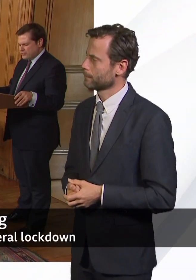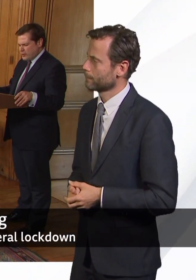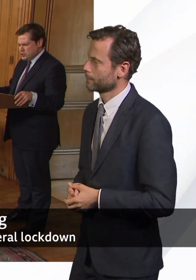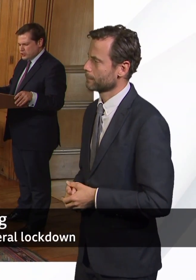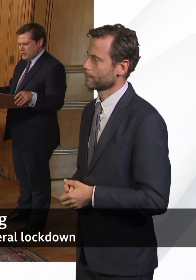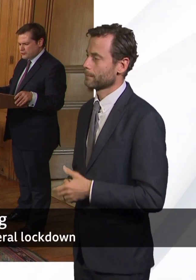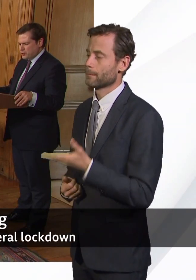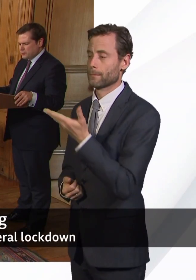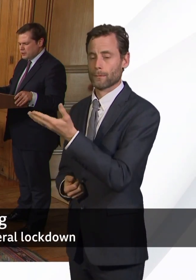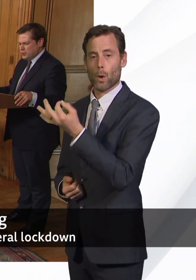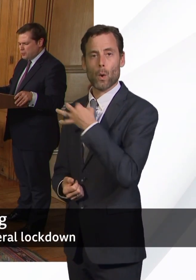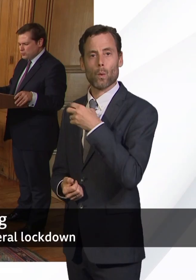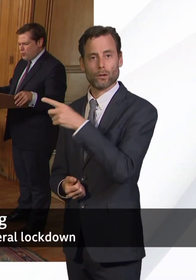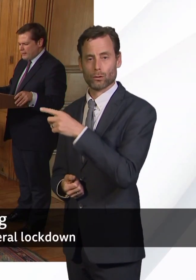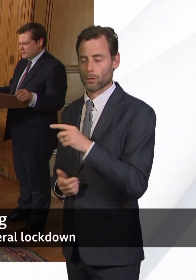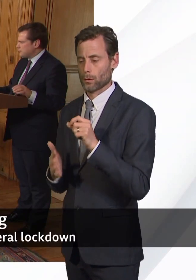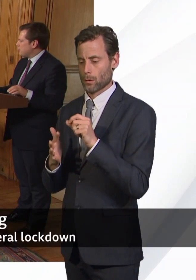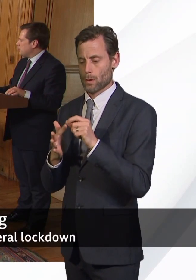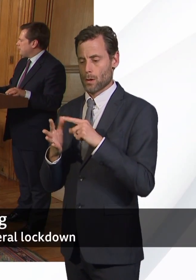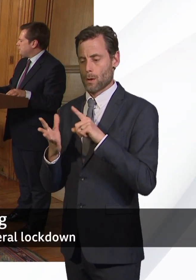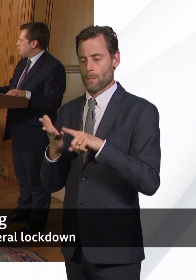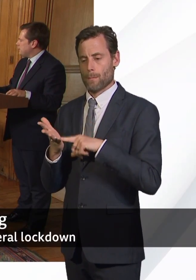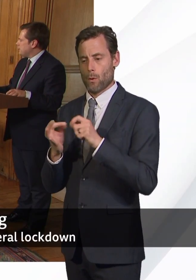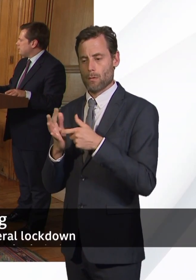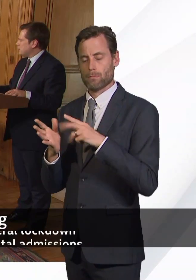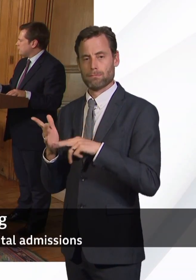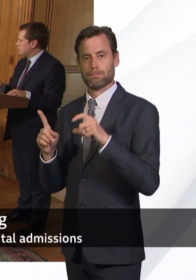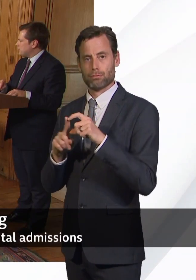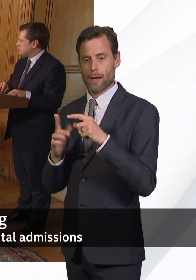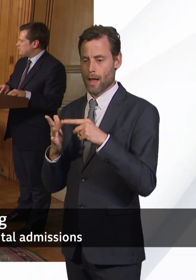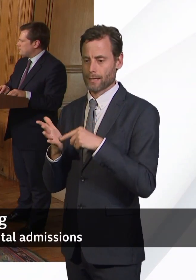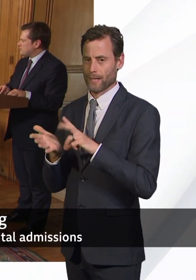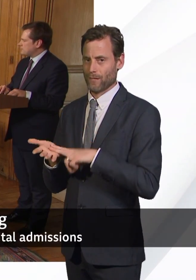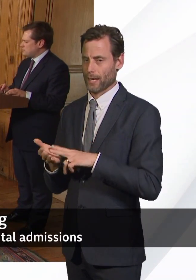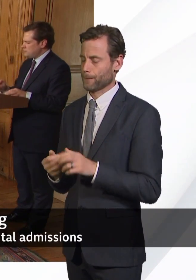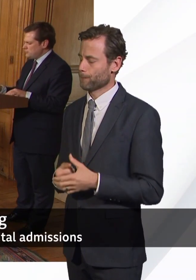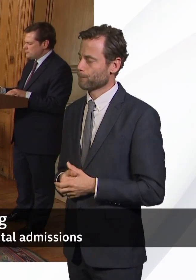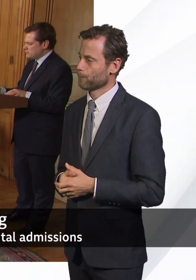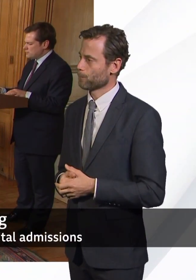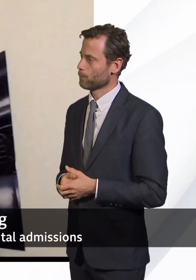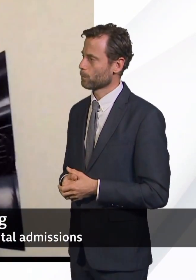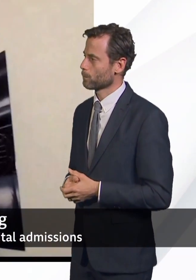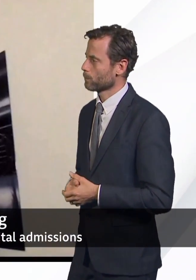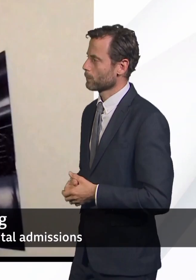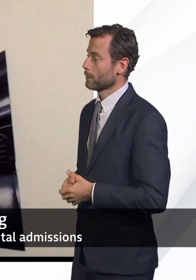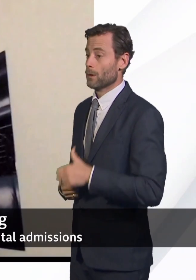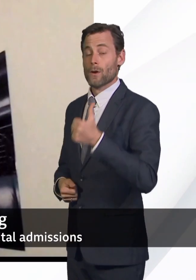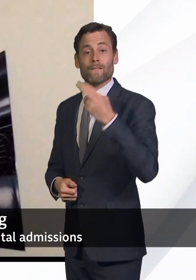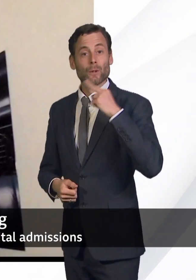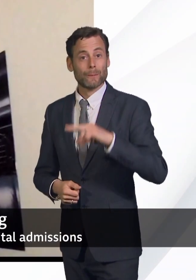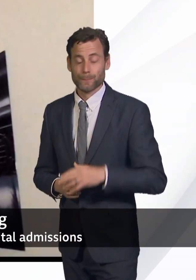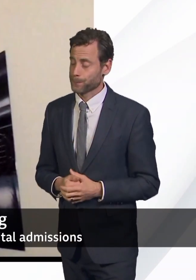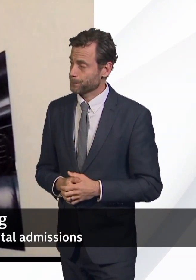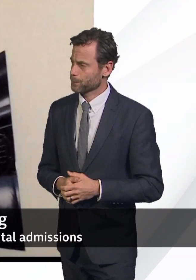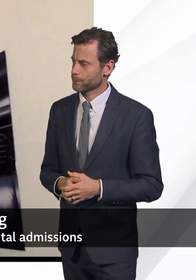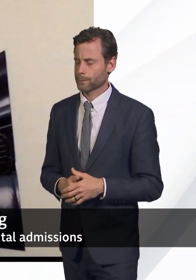The next question is from Paul Brand from ITV. Good afternoon, Paul. Good afternoon, thank you. Any extra